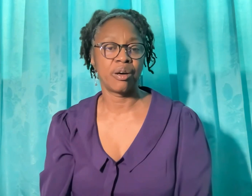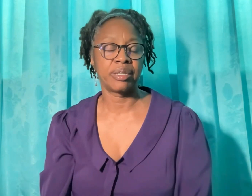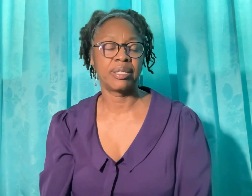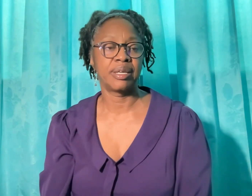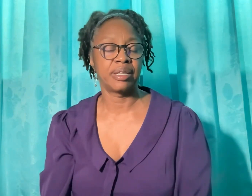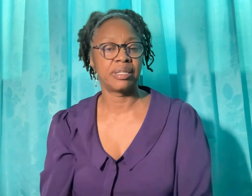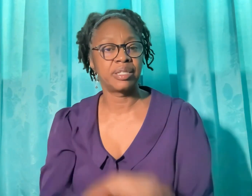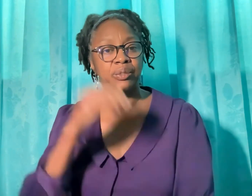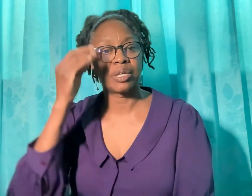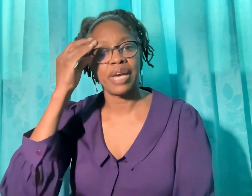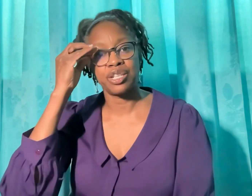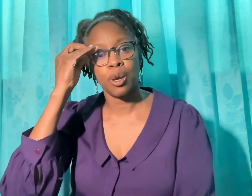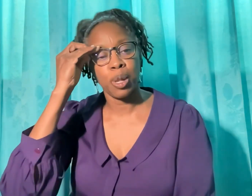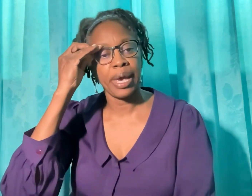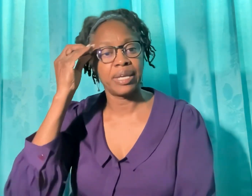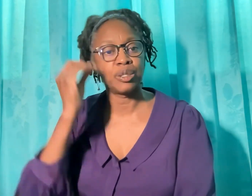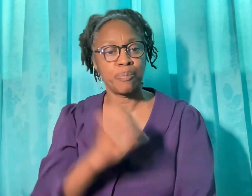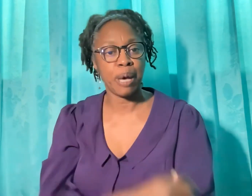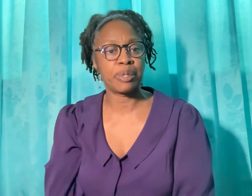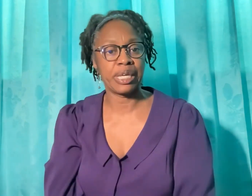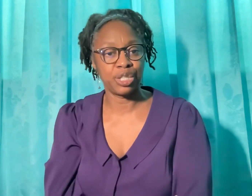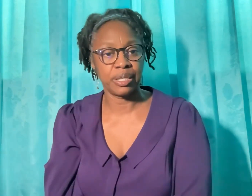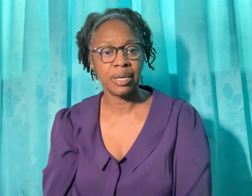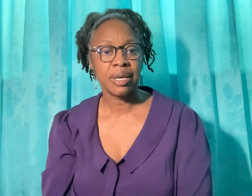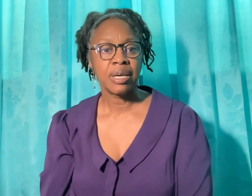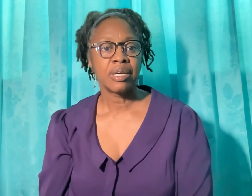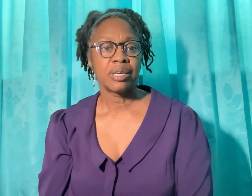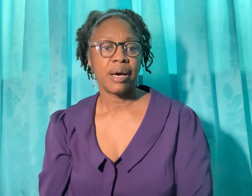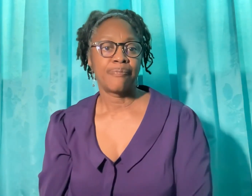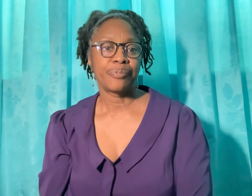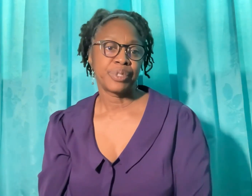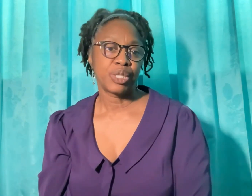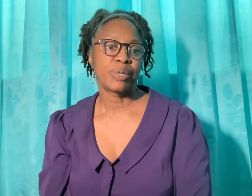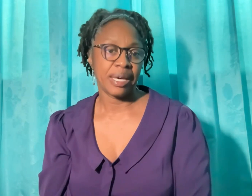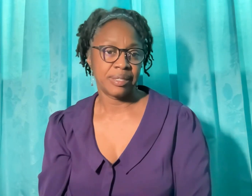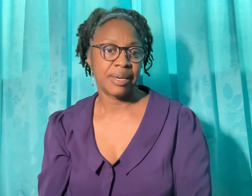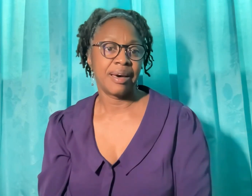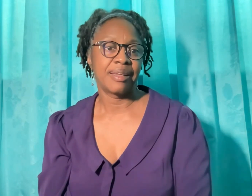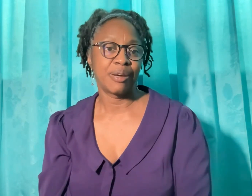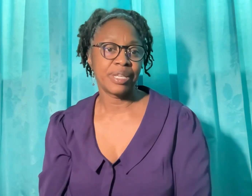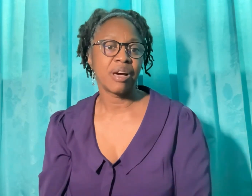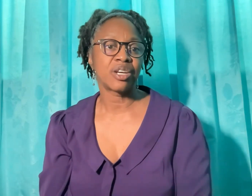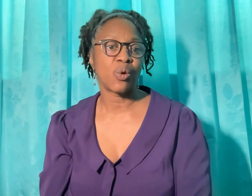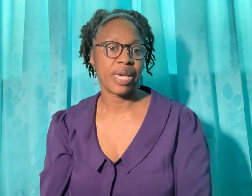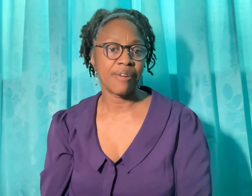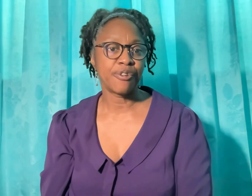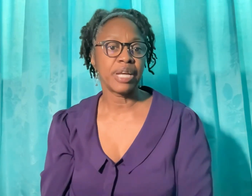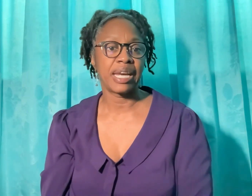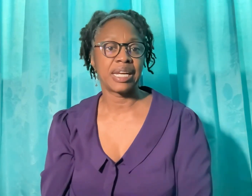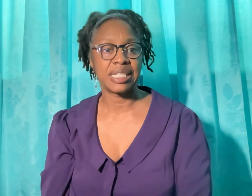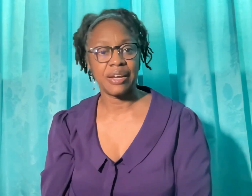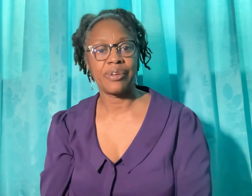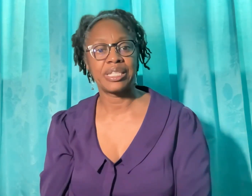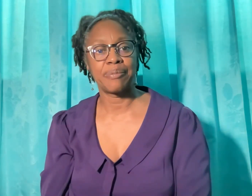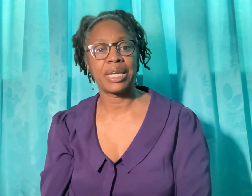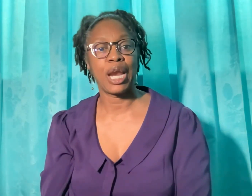focusing on the children of educable age population. So yes, there is ongoing effort, and